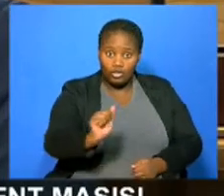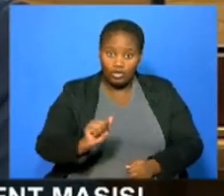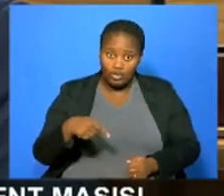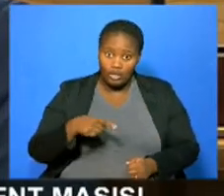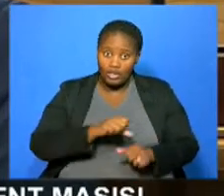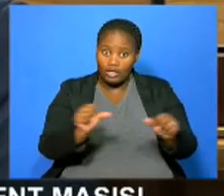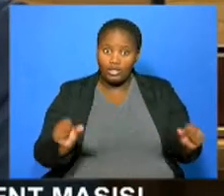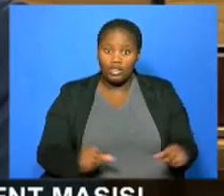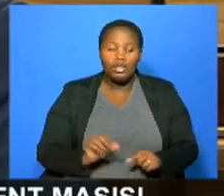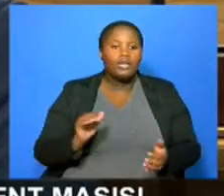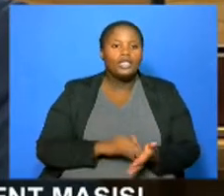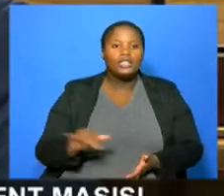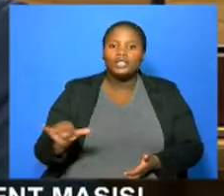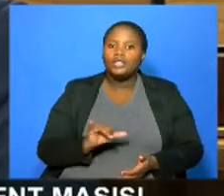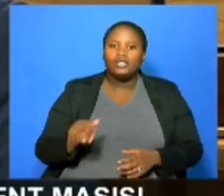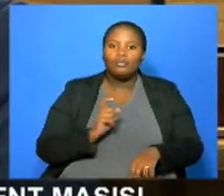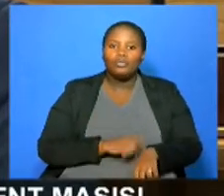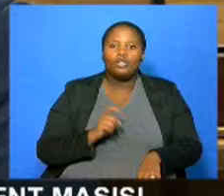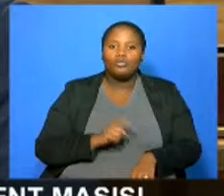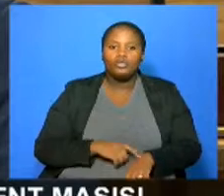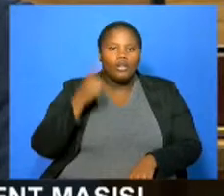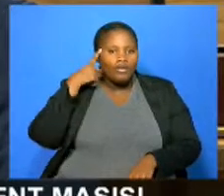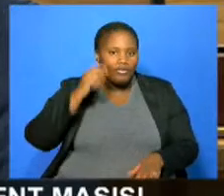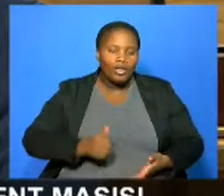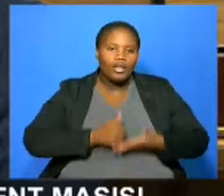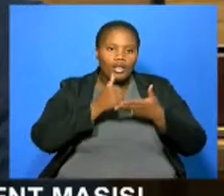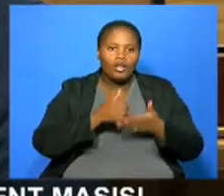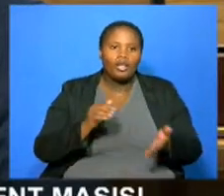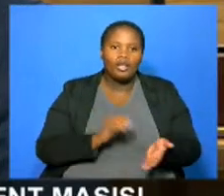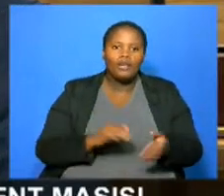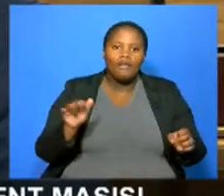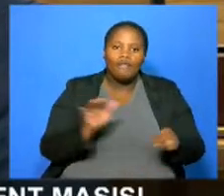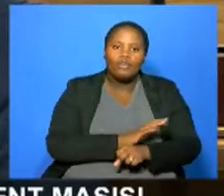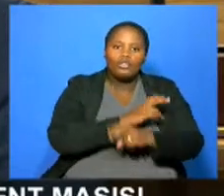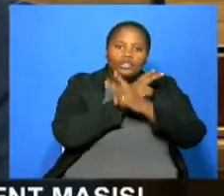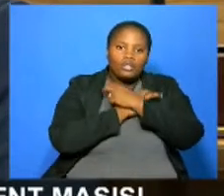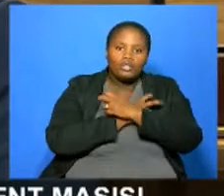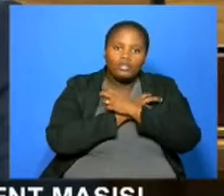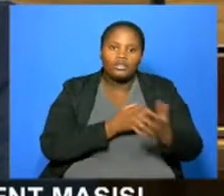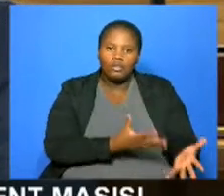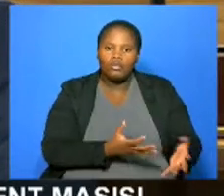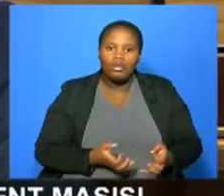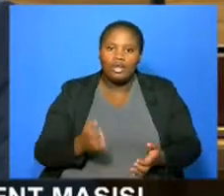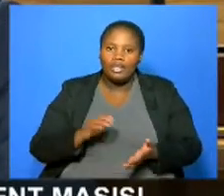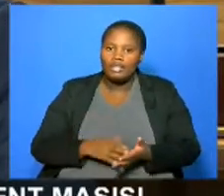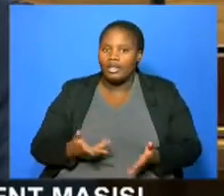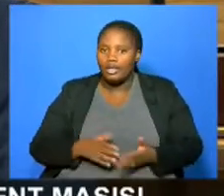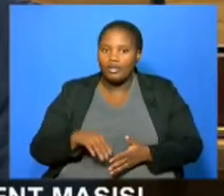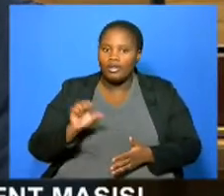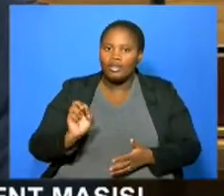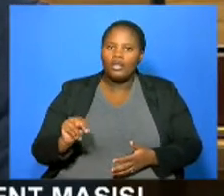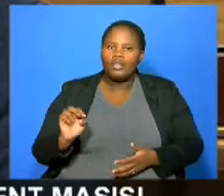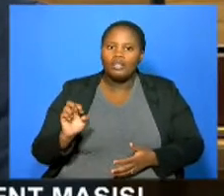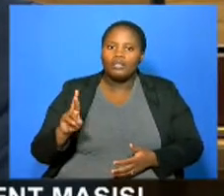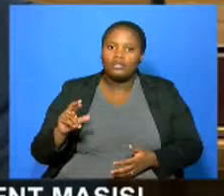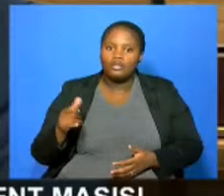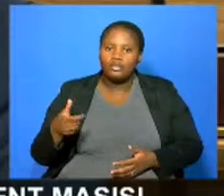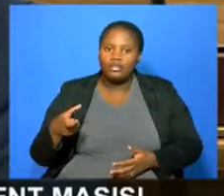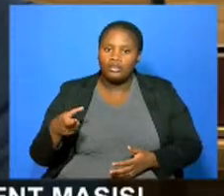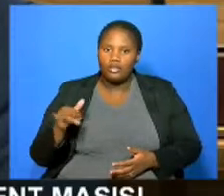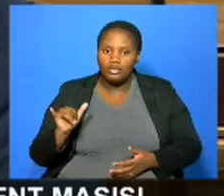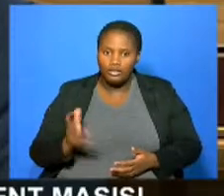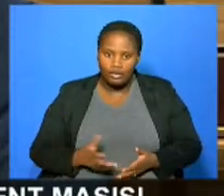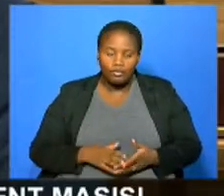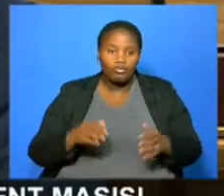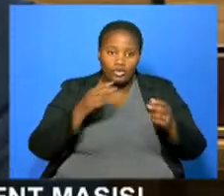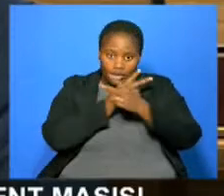same time, we wanted to address, to also help you, because we need food security, but also we need energy security. And for the Southern Africa, we wanted